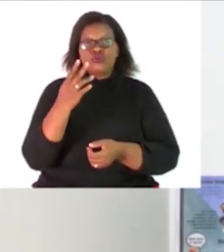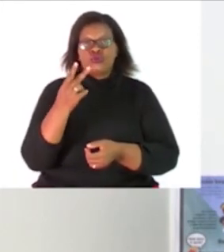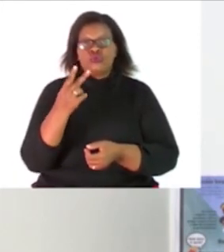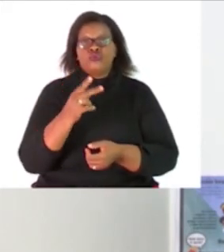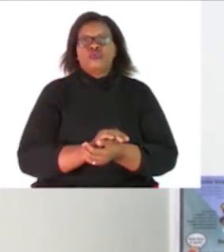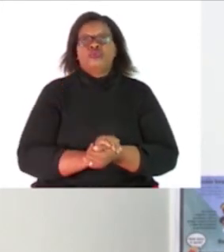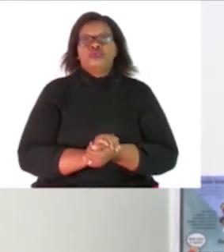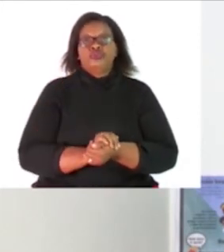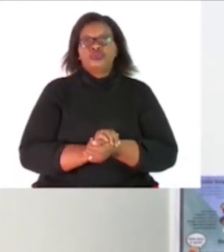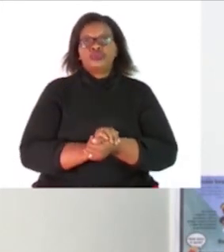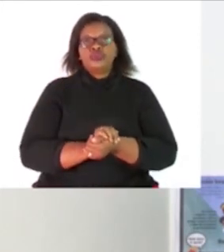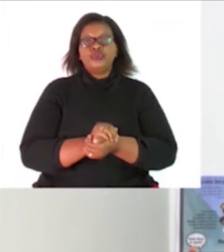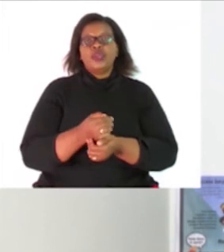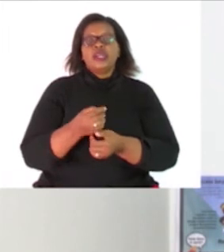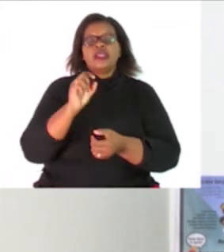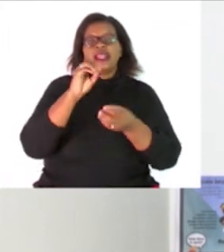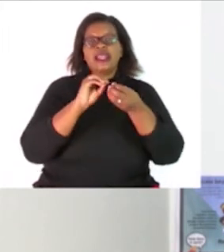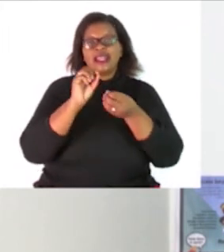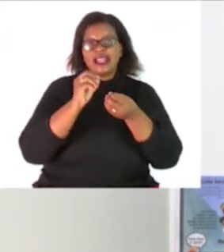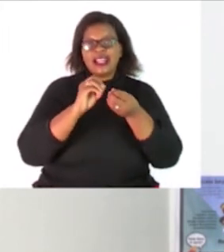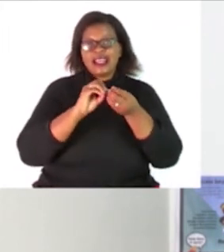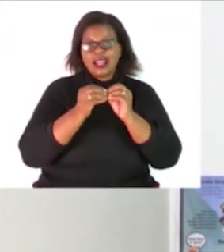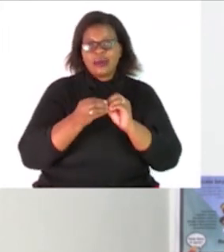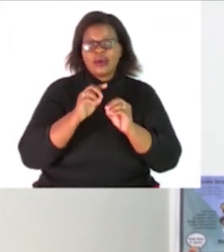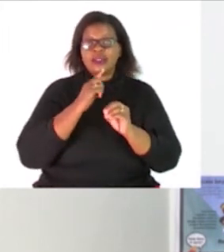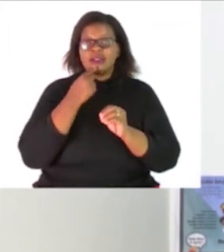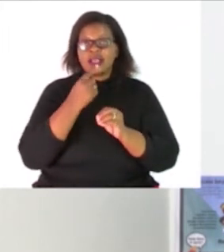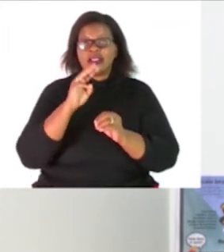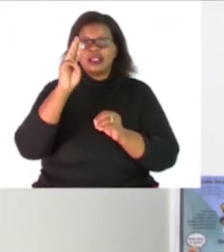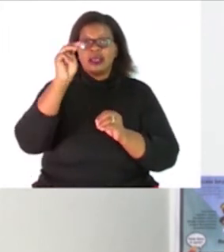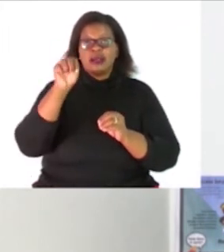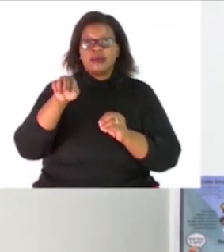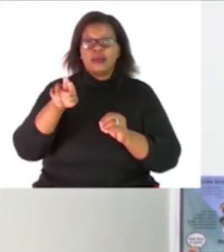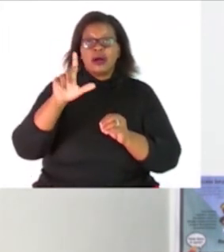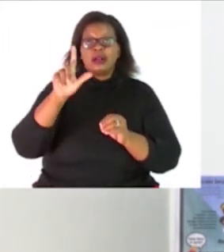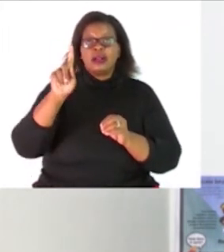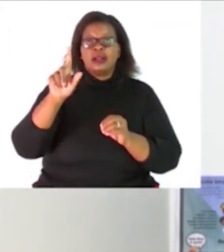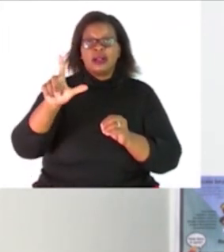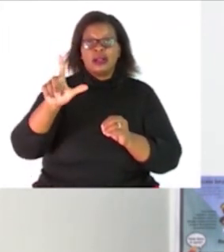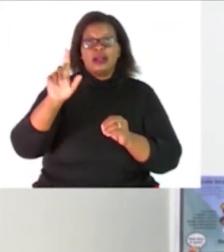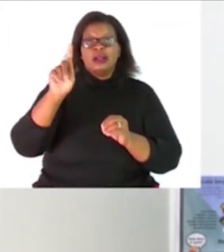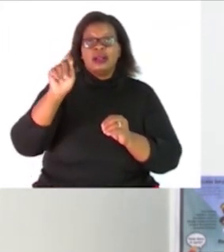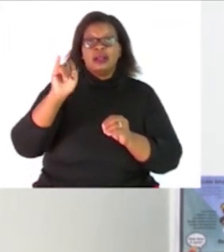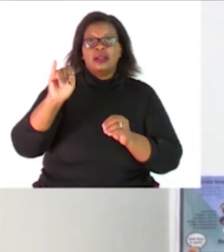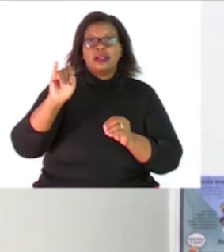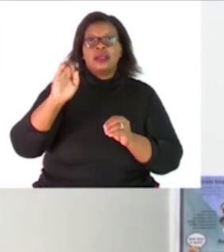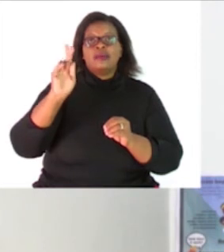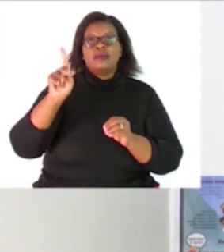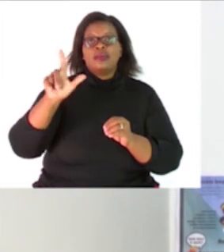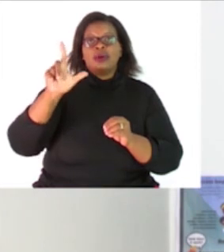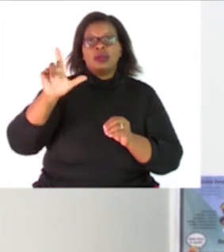352. And this number, we call it a multiplicand. And then the smaller number, which